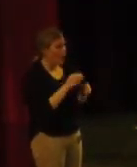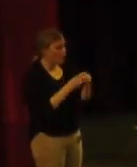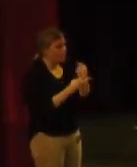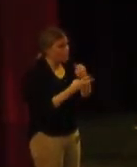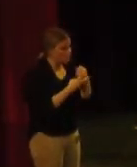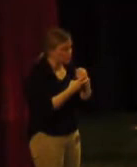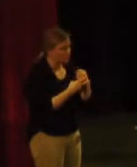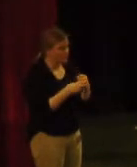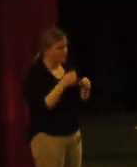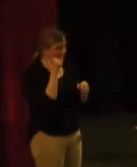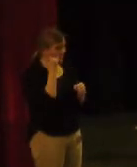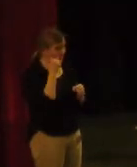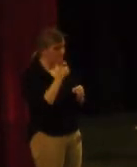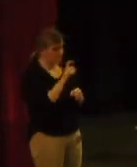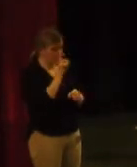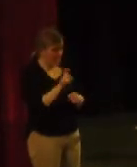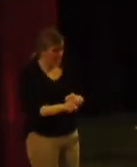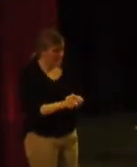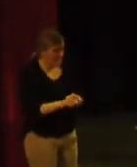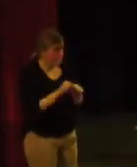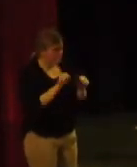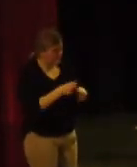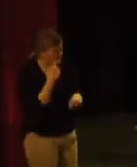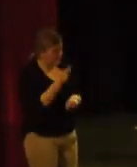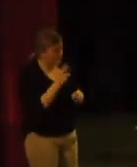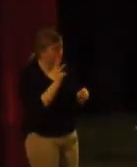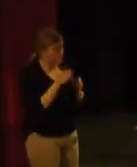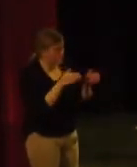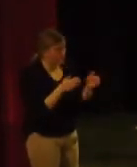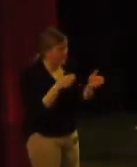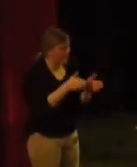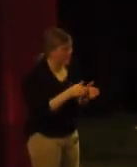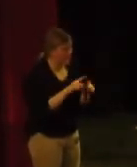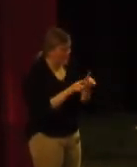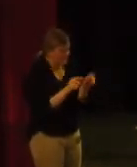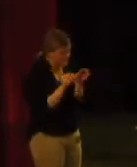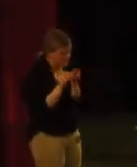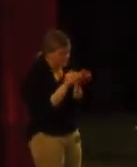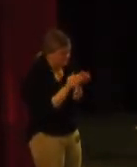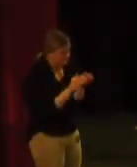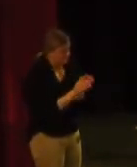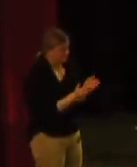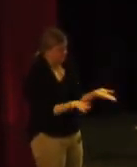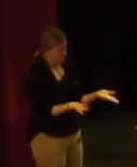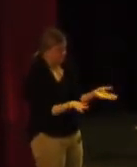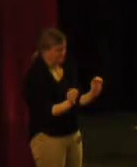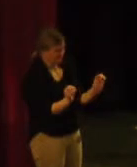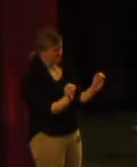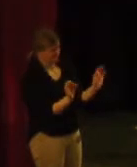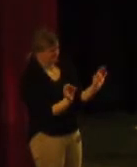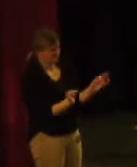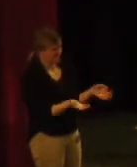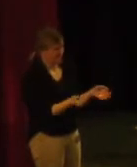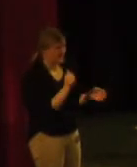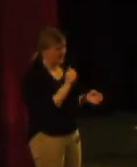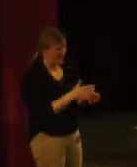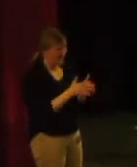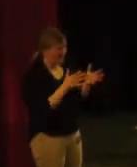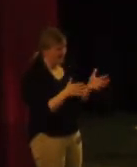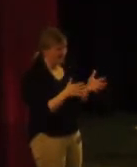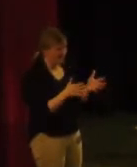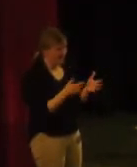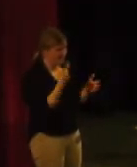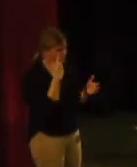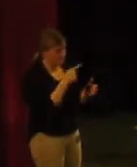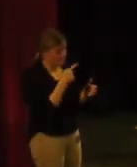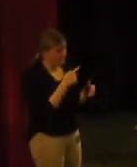deeper into Texas, though, the river reappears a bit, but it's kind of measly, honestly. So it's not really much of a detriment to